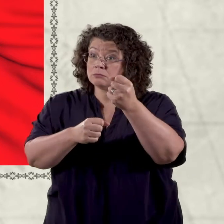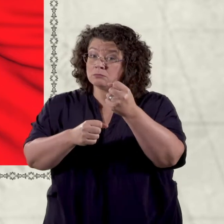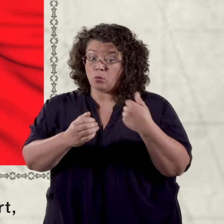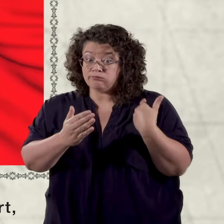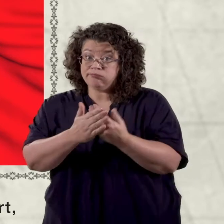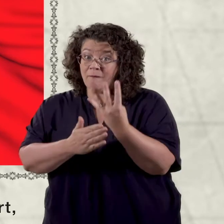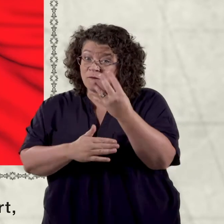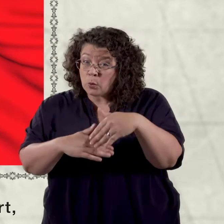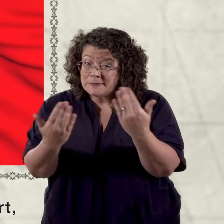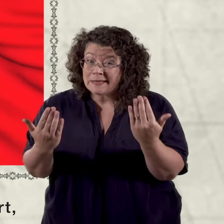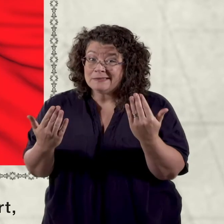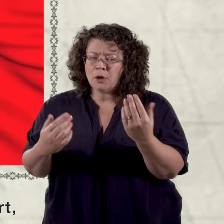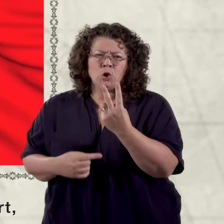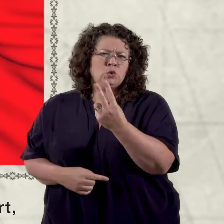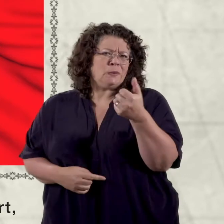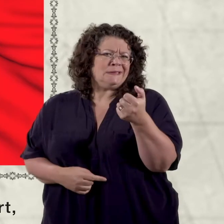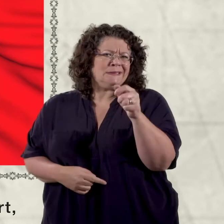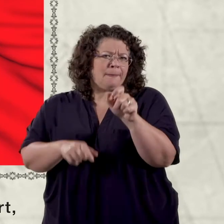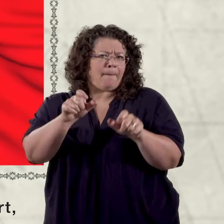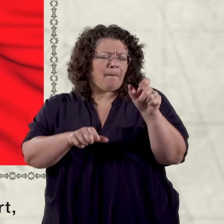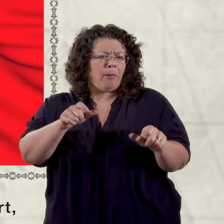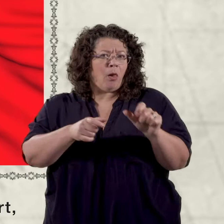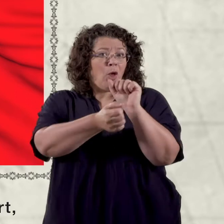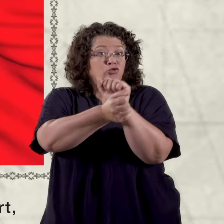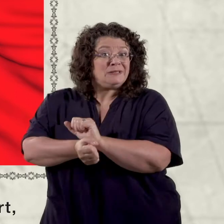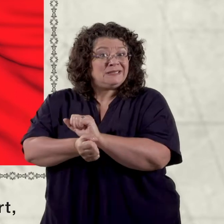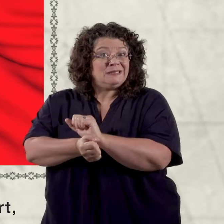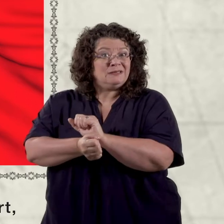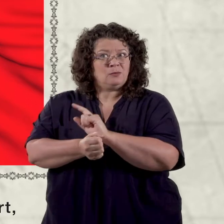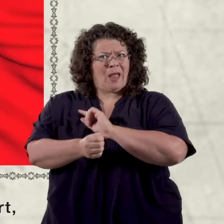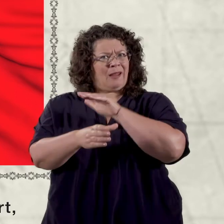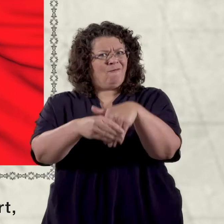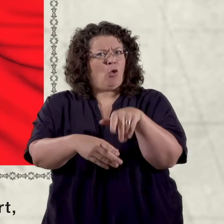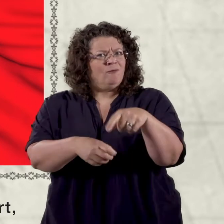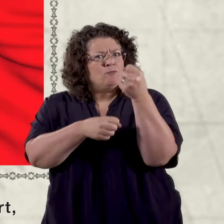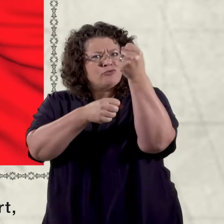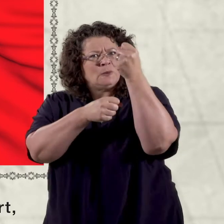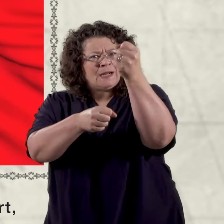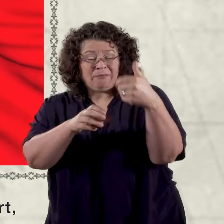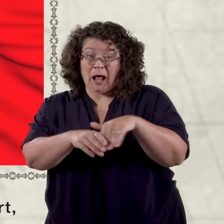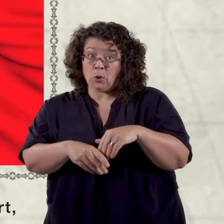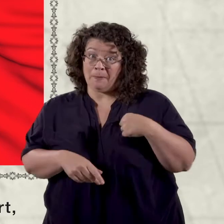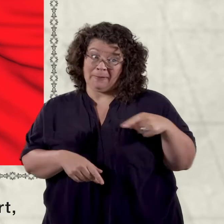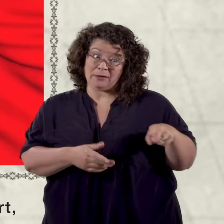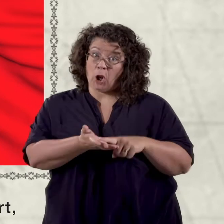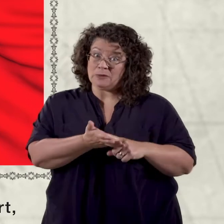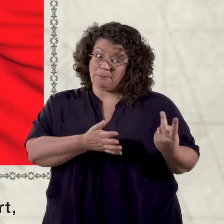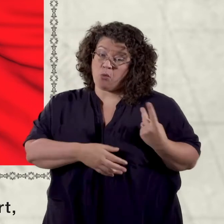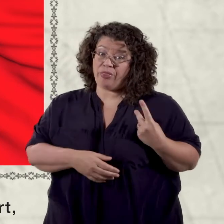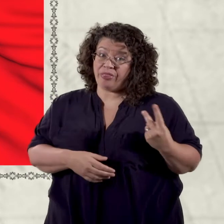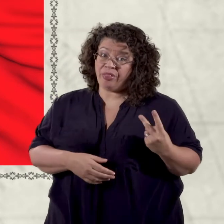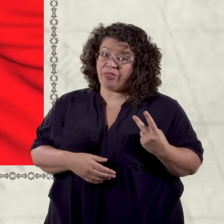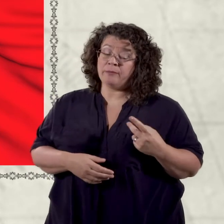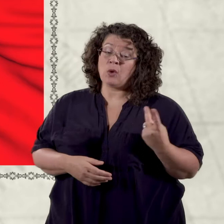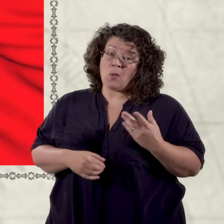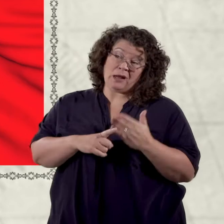days, and 26 people were arrested for taking part, including me and Lewsin.